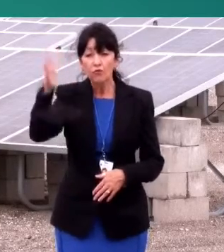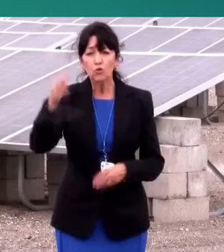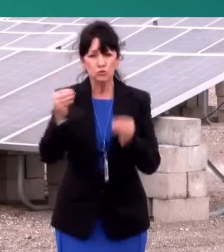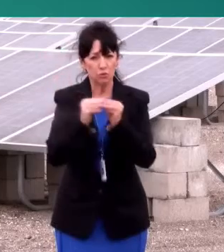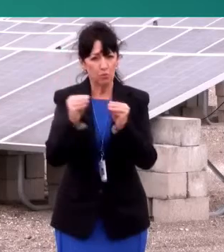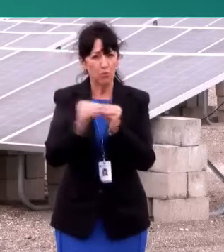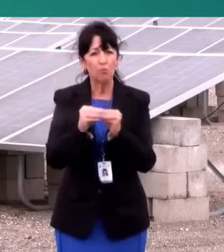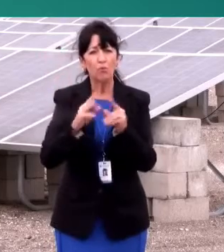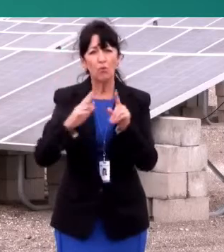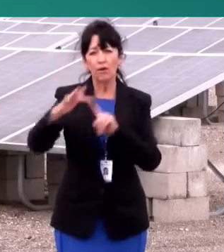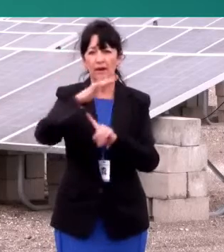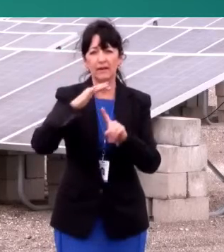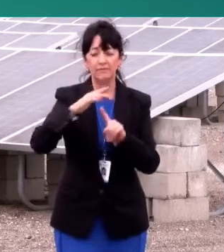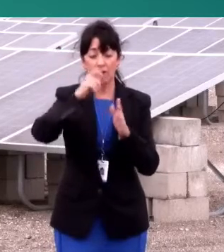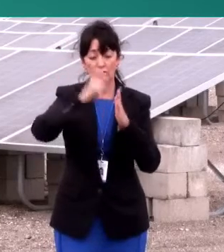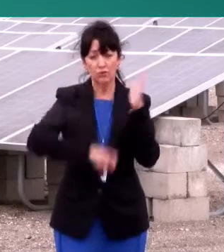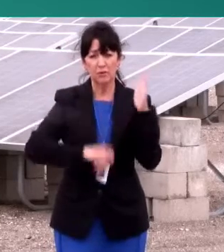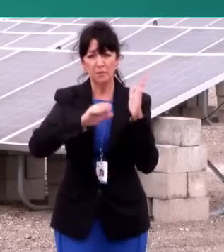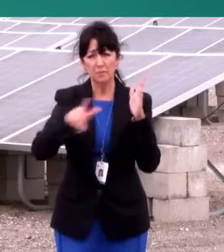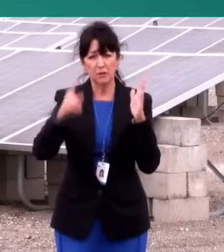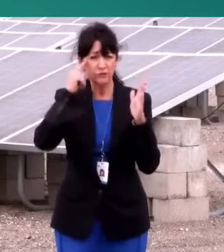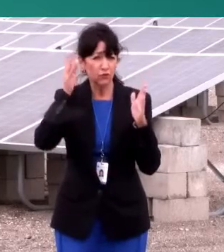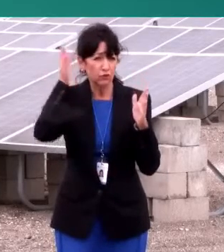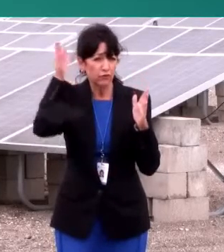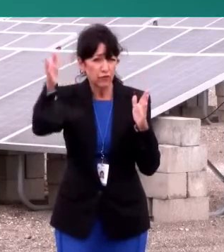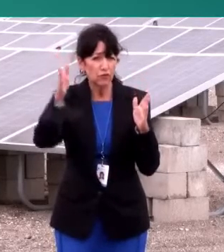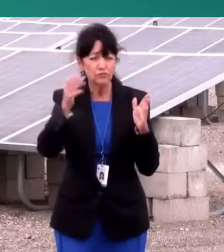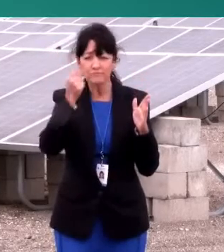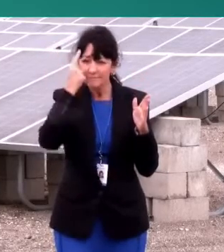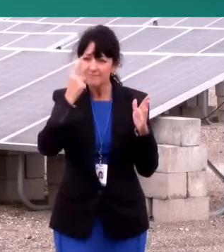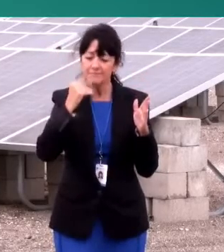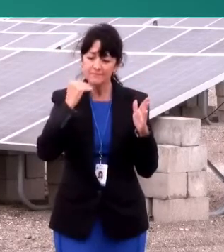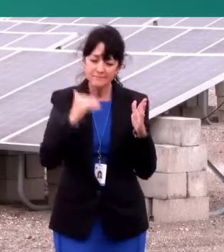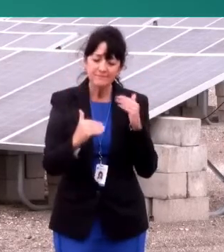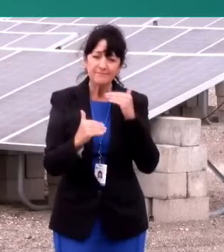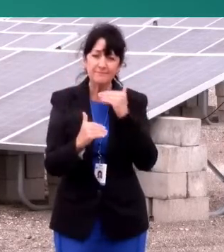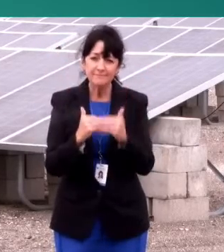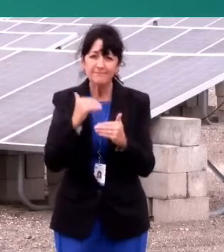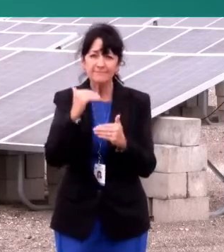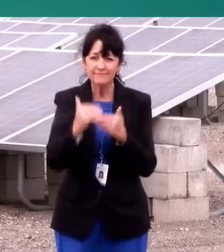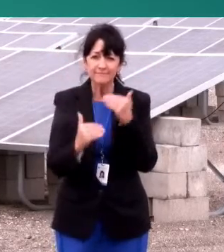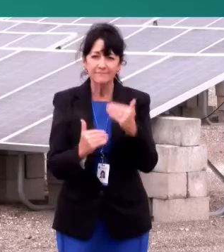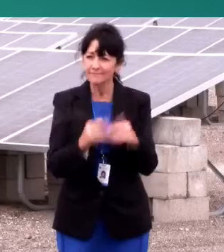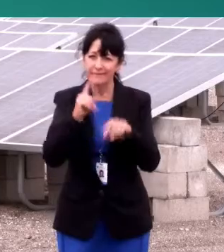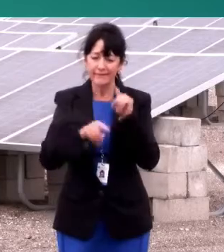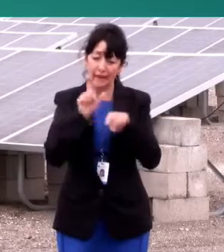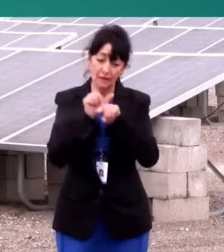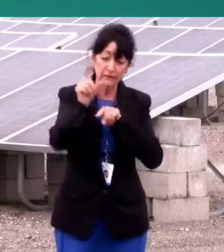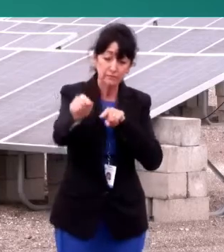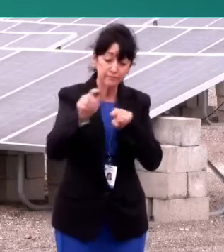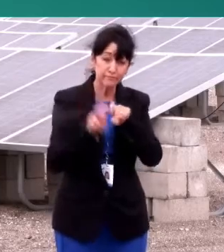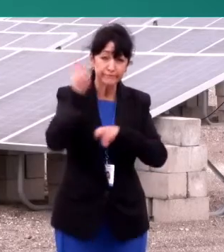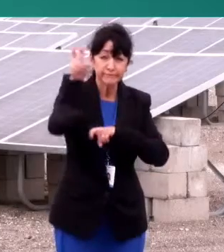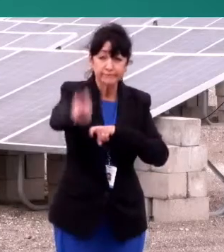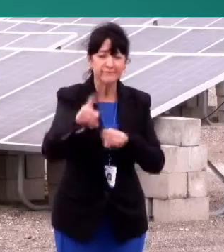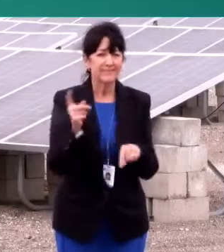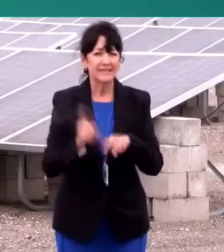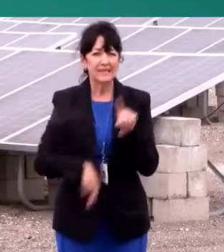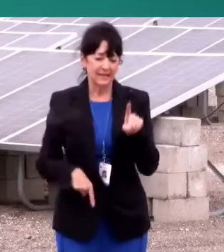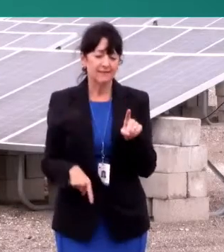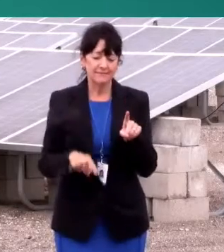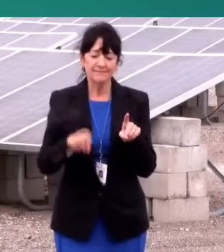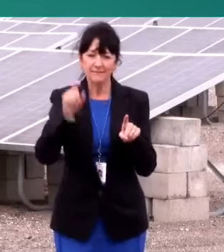now, and you know, it's small steps. You know, we go through certain issues that are out there, fix them, make them